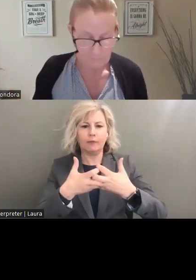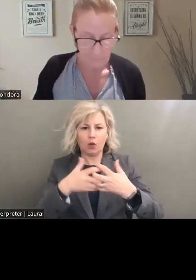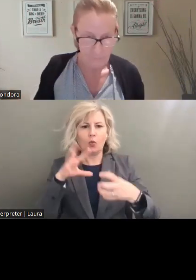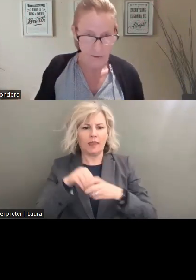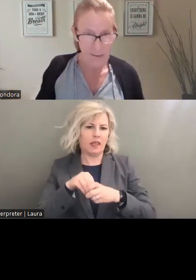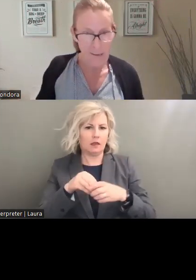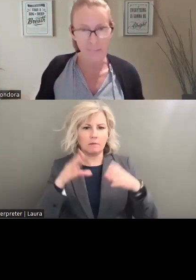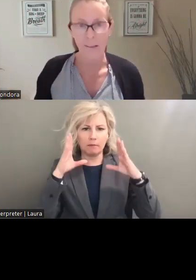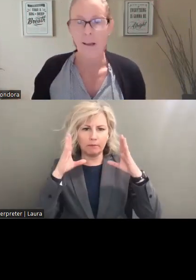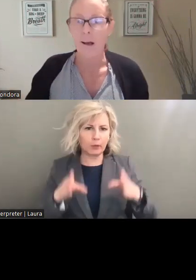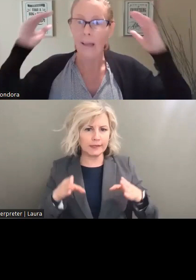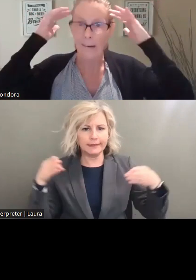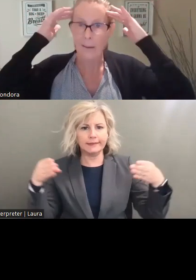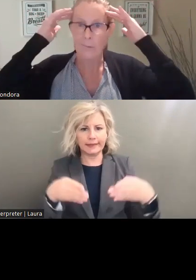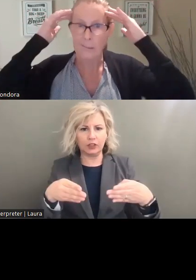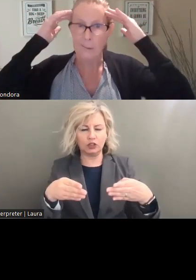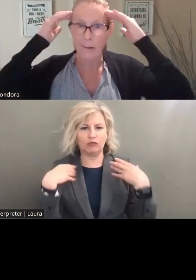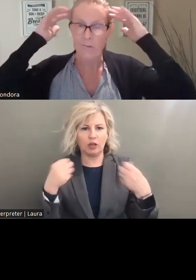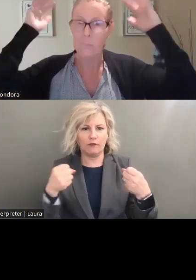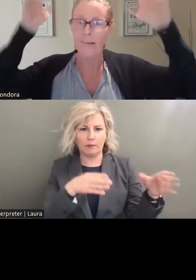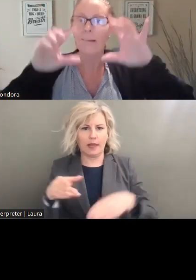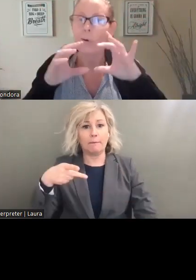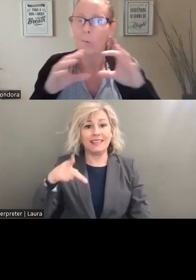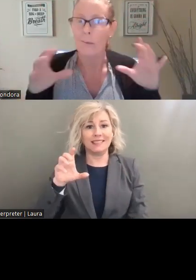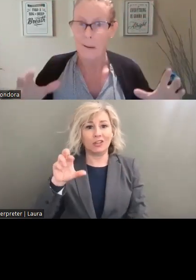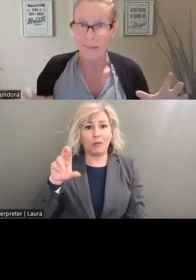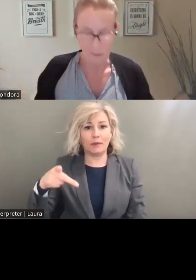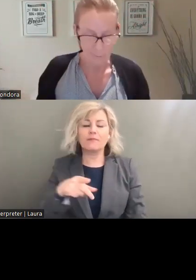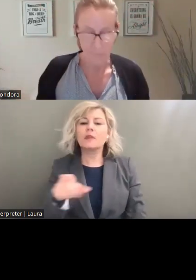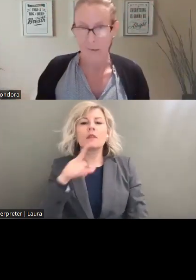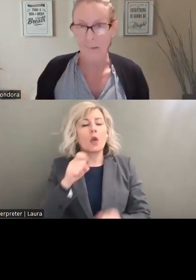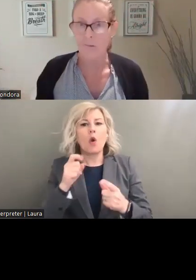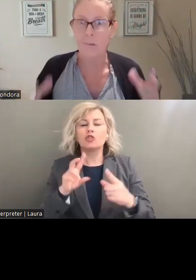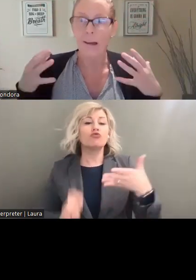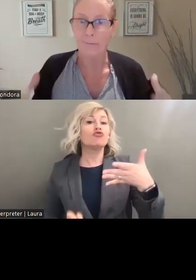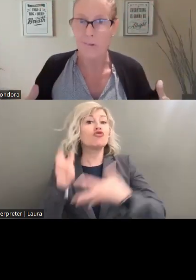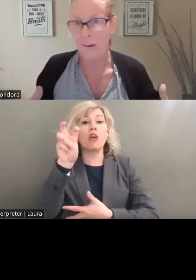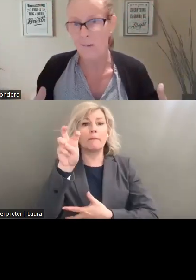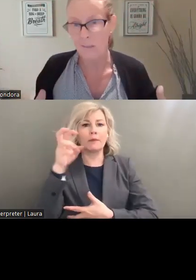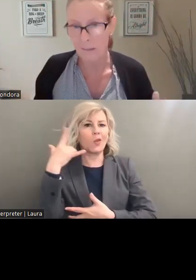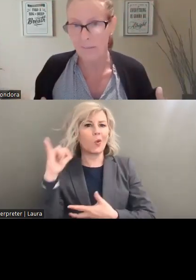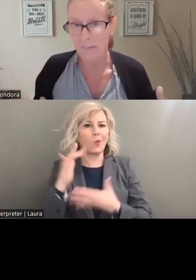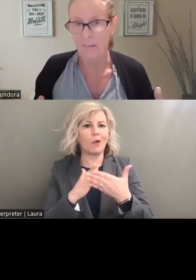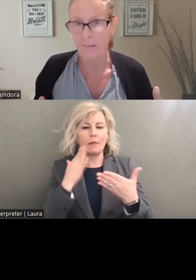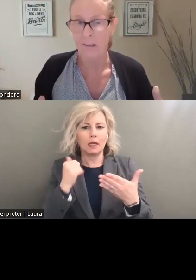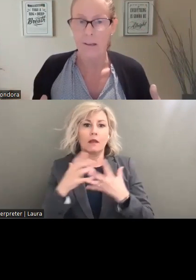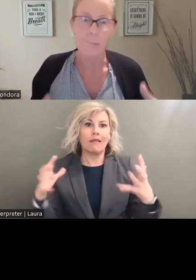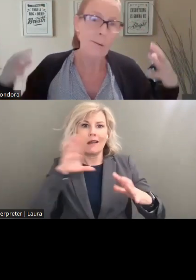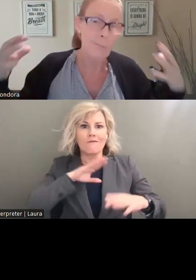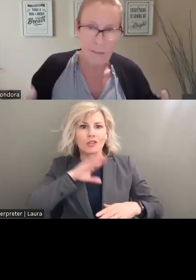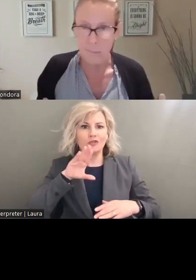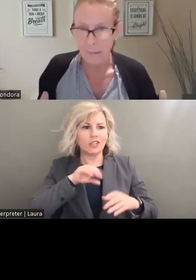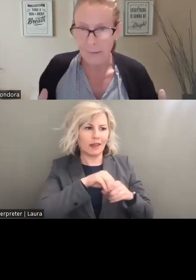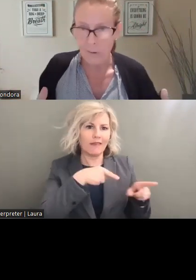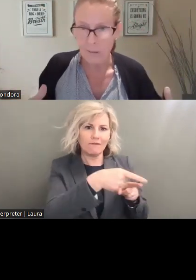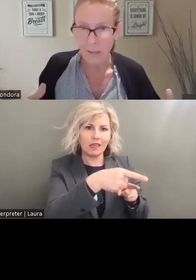planning. And a lot of times people want to jump right to the golden part of the pyramid because there's a lot of frustration in the field about